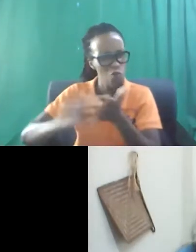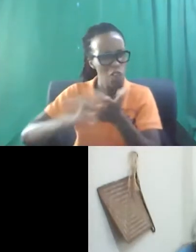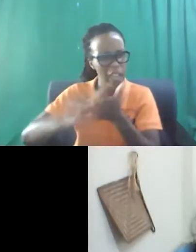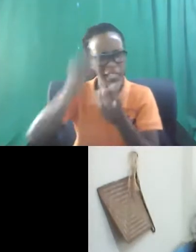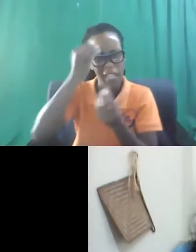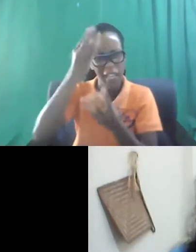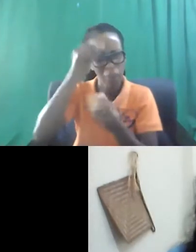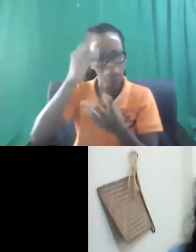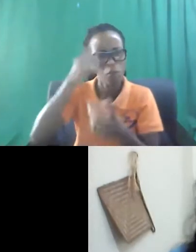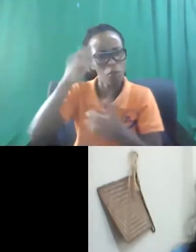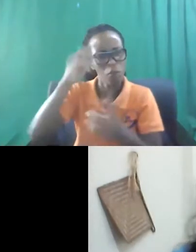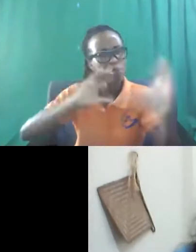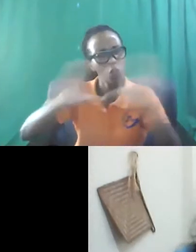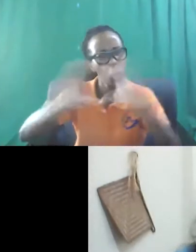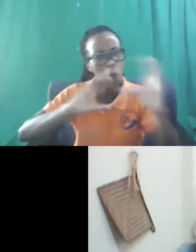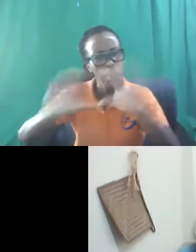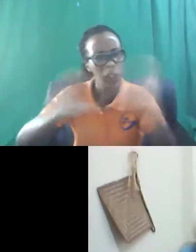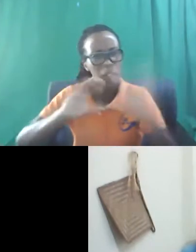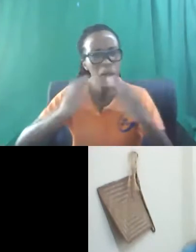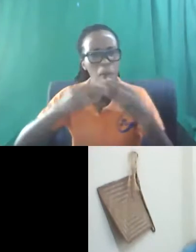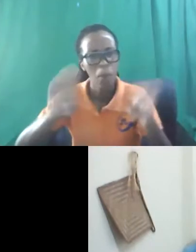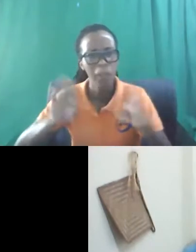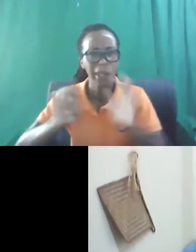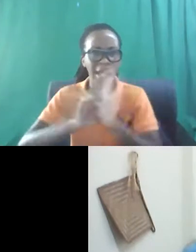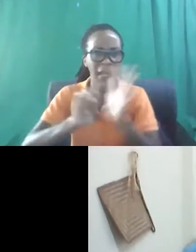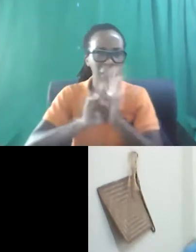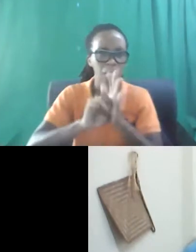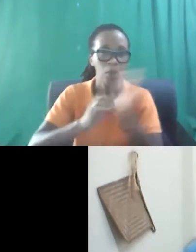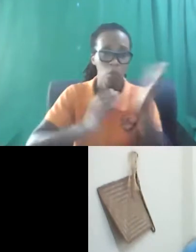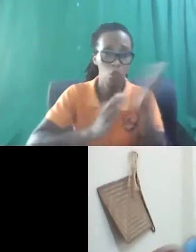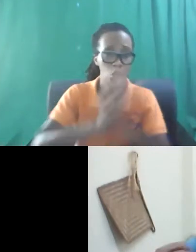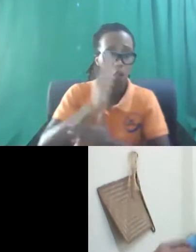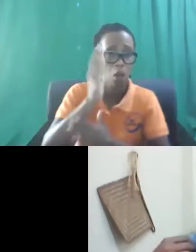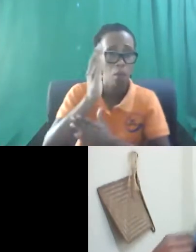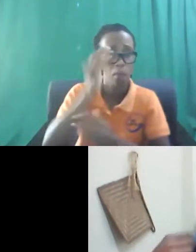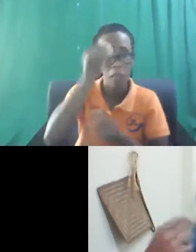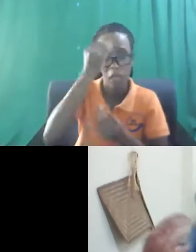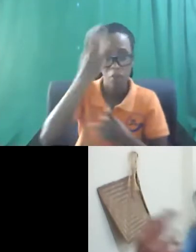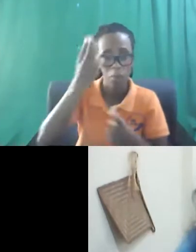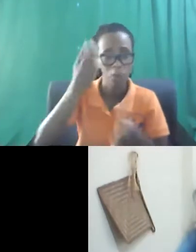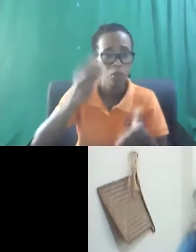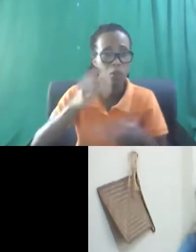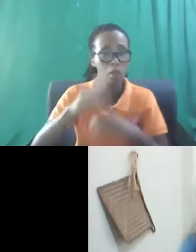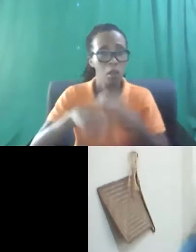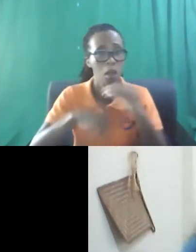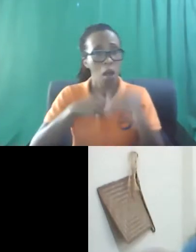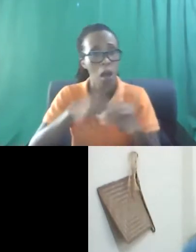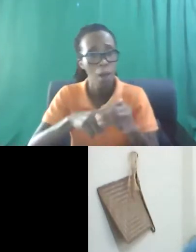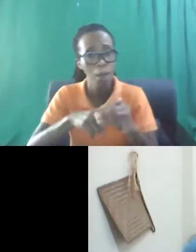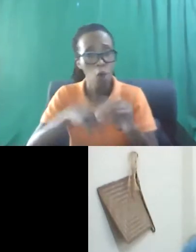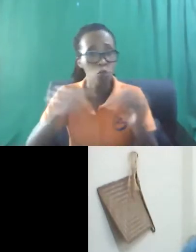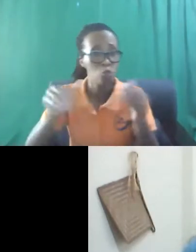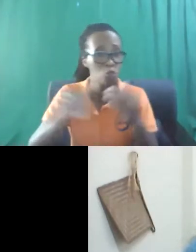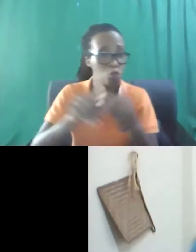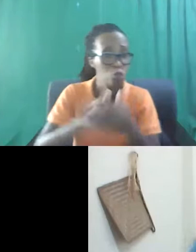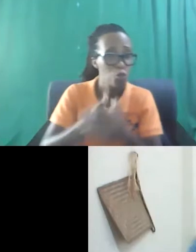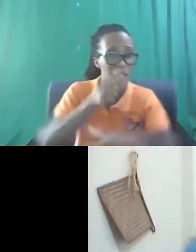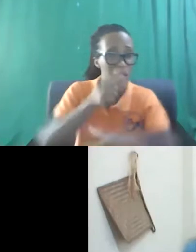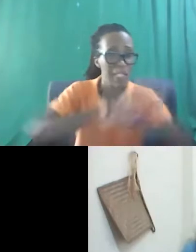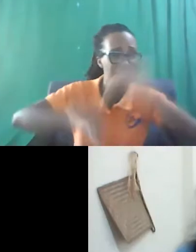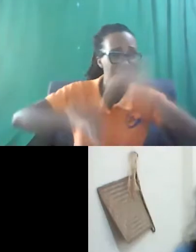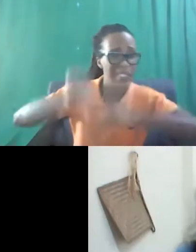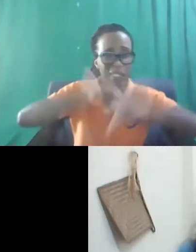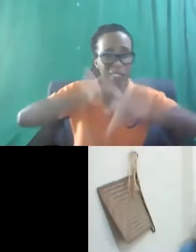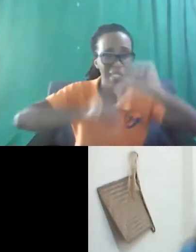public. So like all these articles you see online about, I don't know, the newest scientific study where, you know, where they say